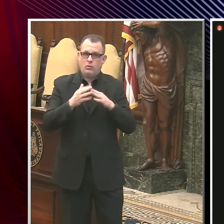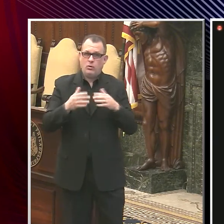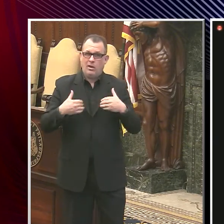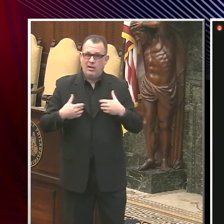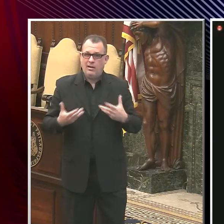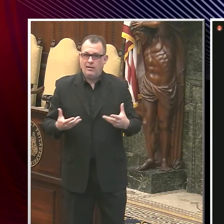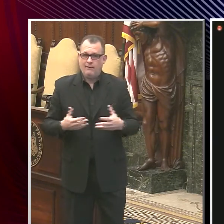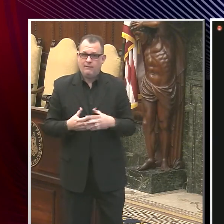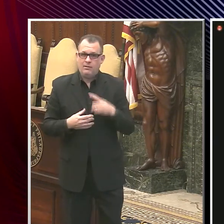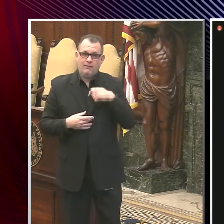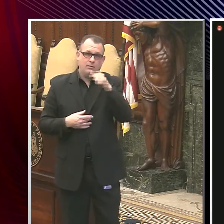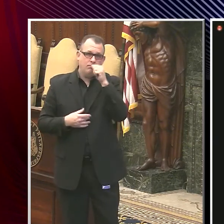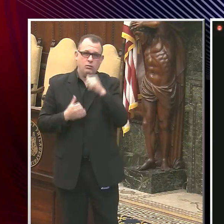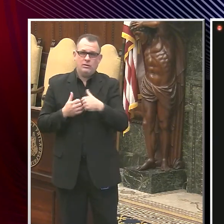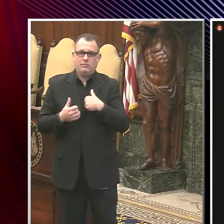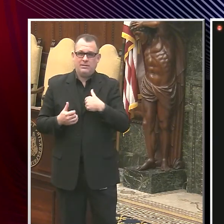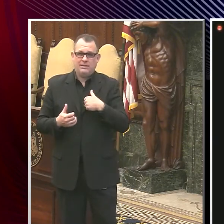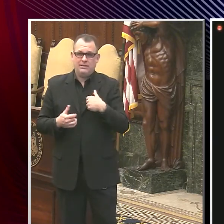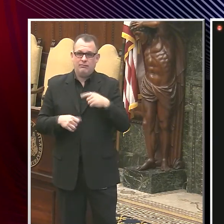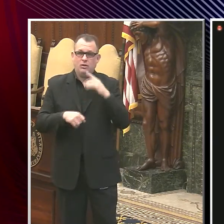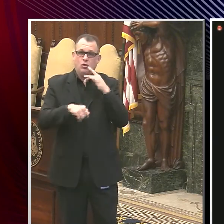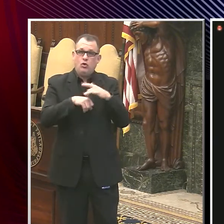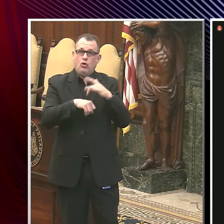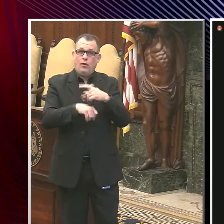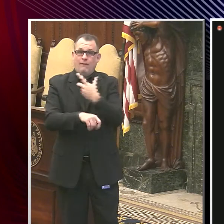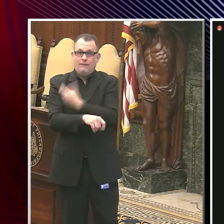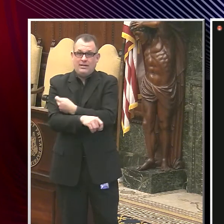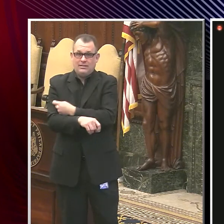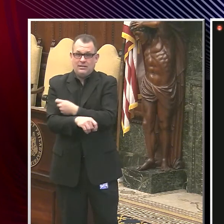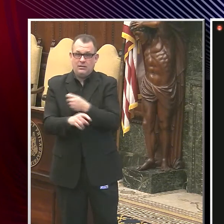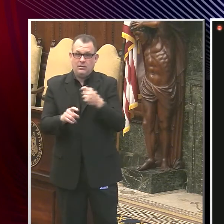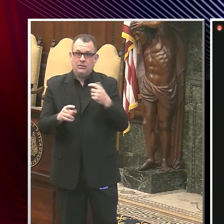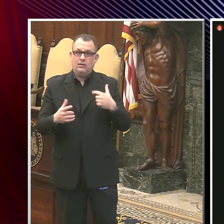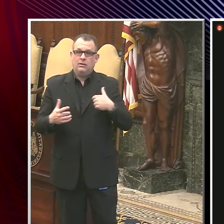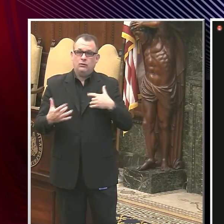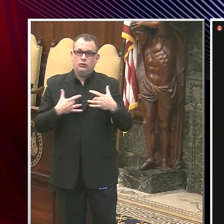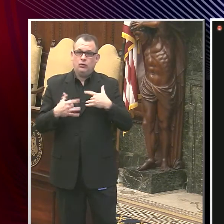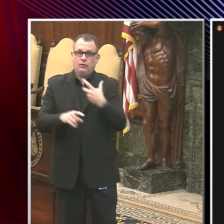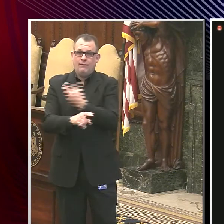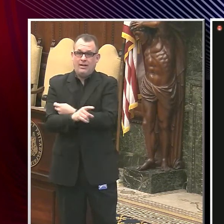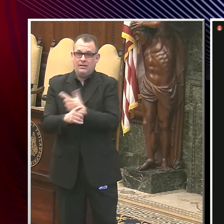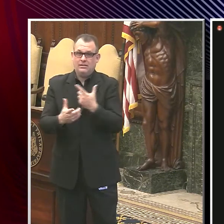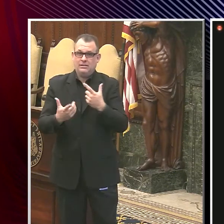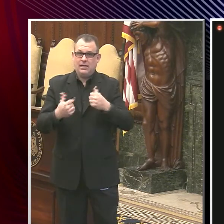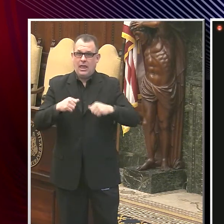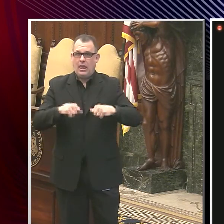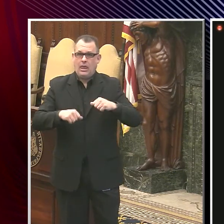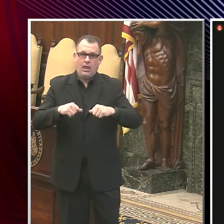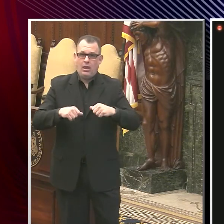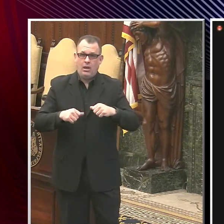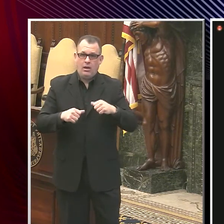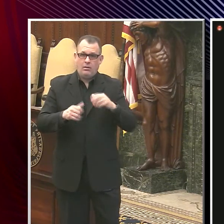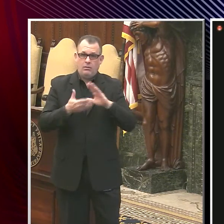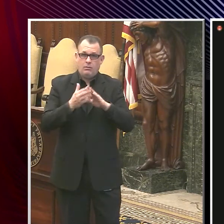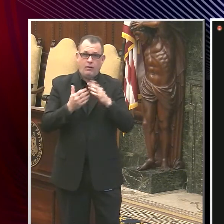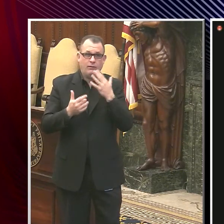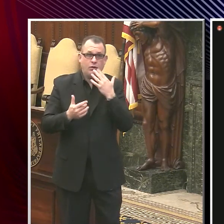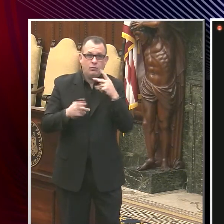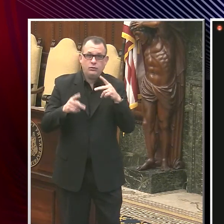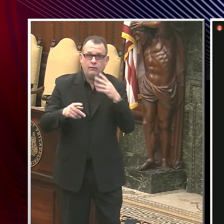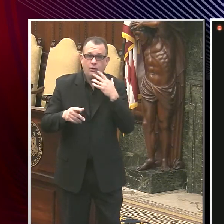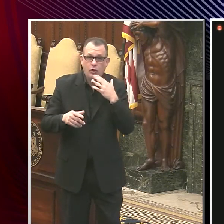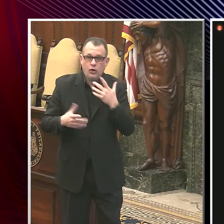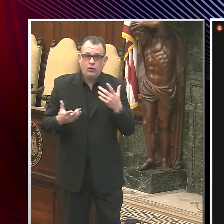can bear with me. In the early stages of the vaccine rollout, there was a lot of concern about vaccine hesitancy in communities of color, and you had mentioned this recently as